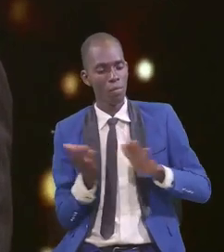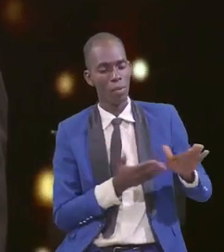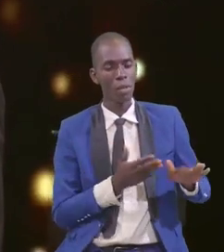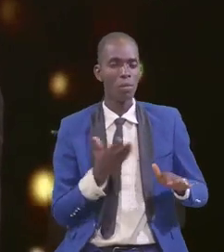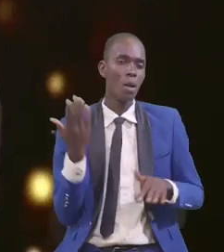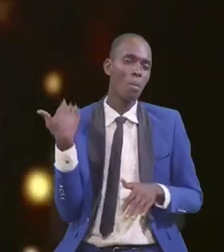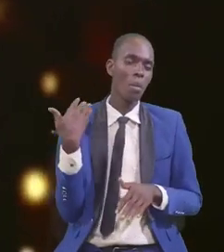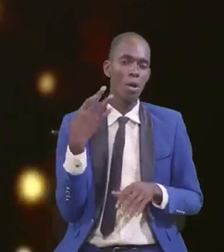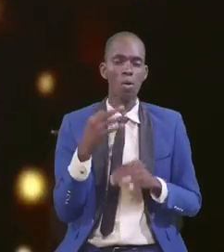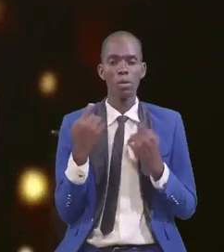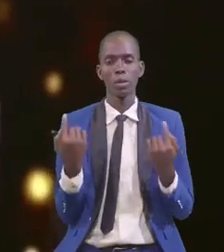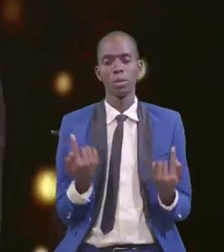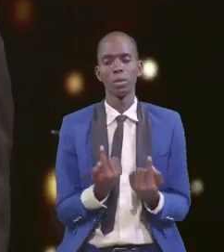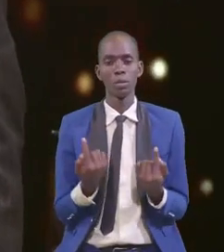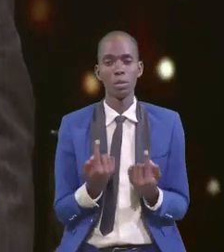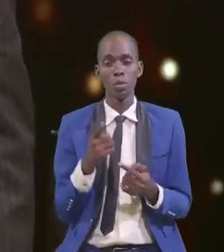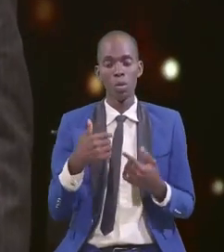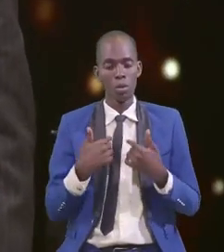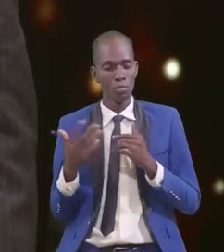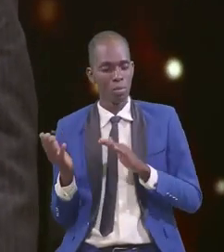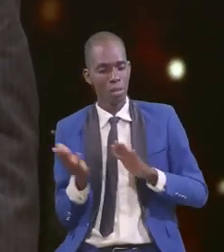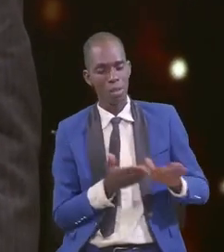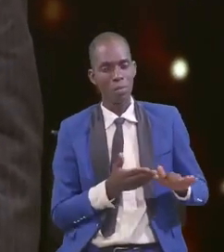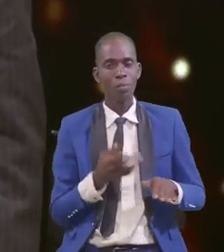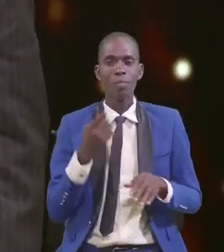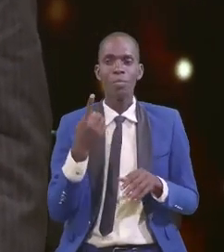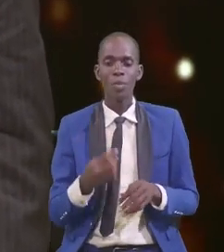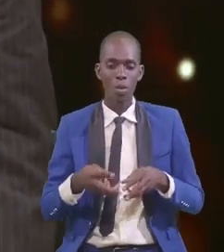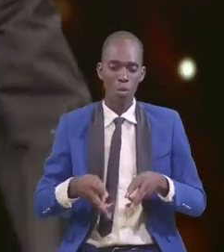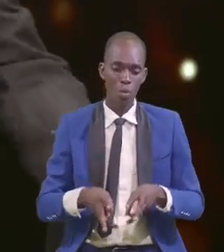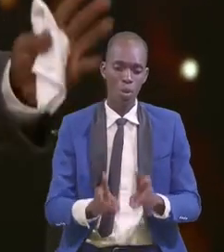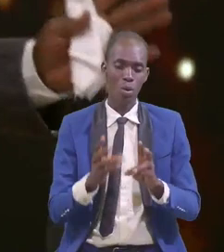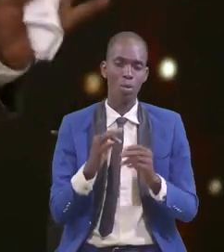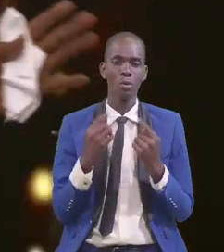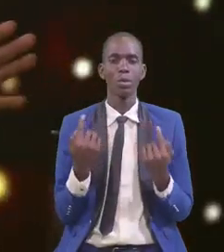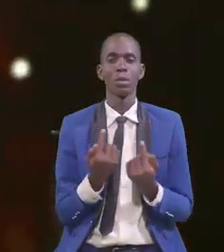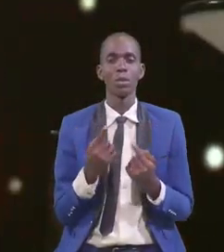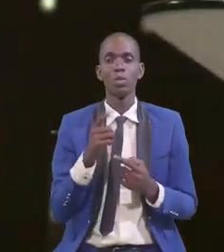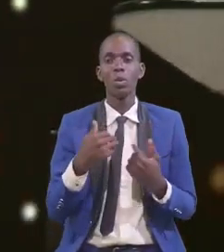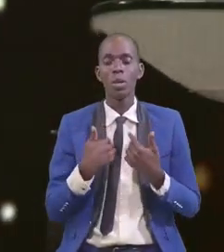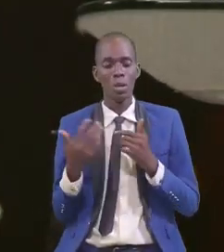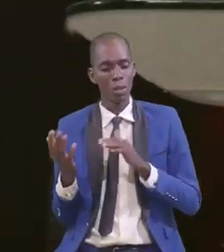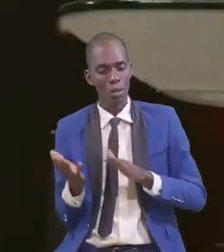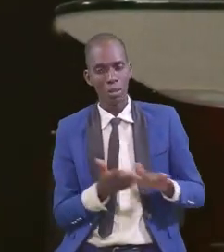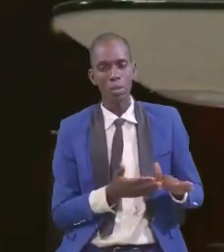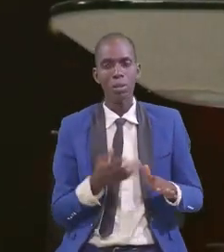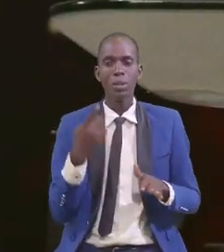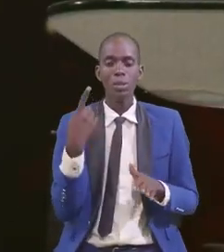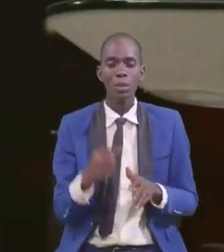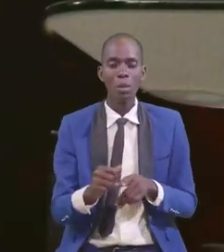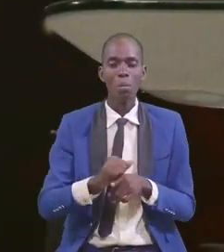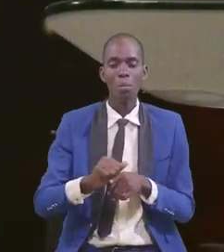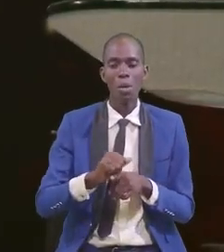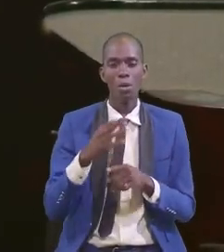of sin. You've left the way of sin. You've left the practice